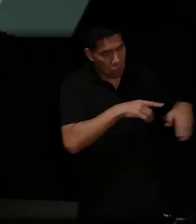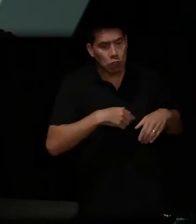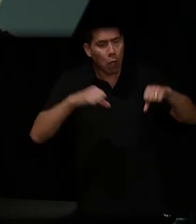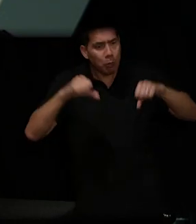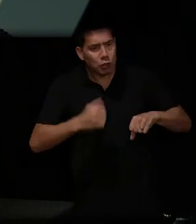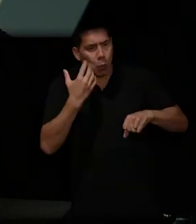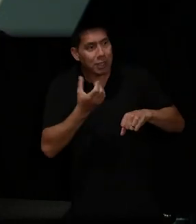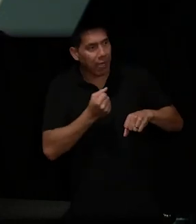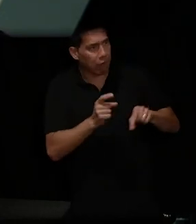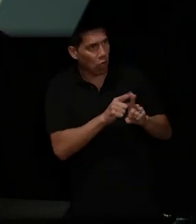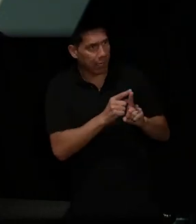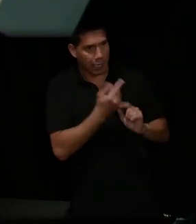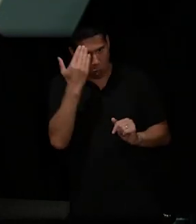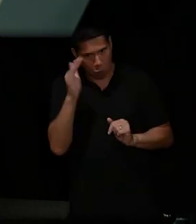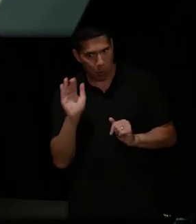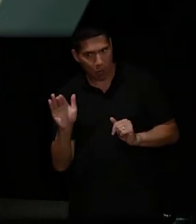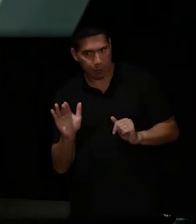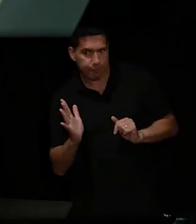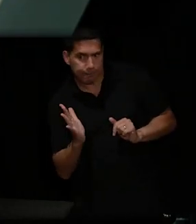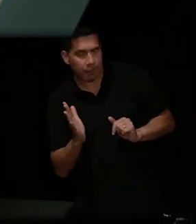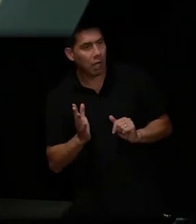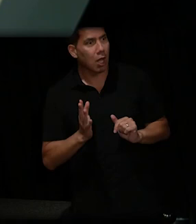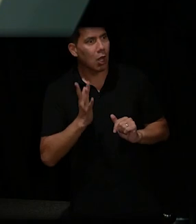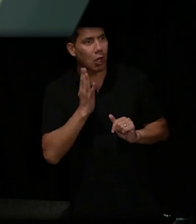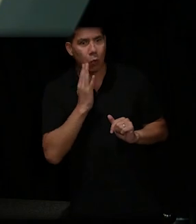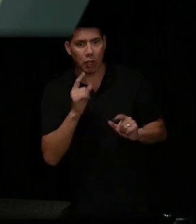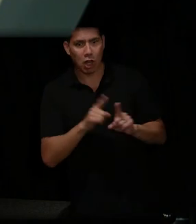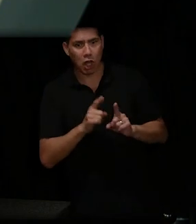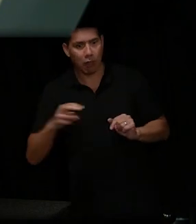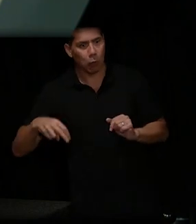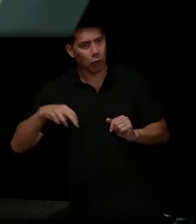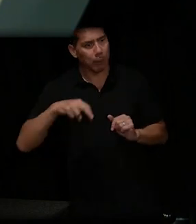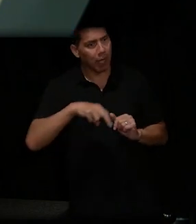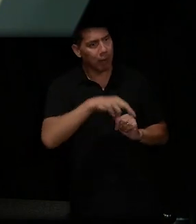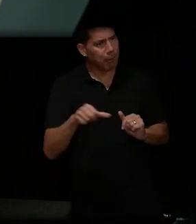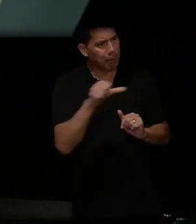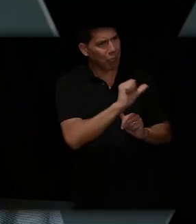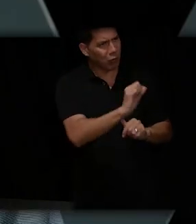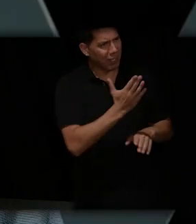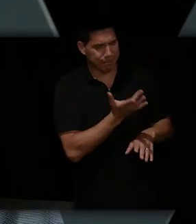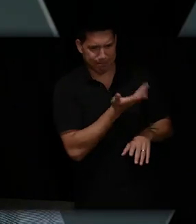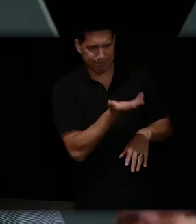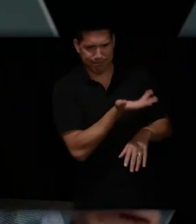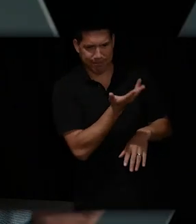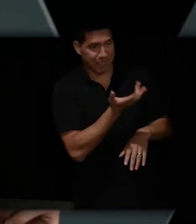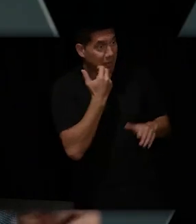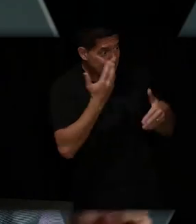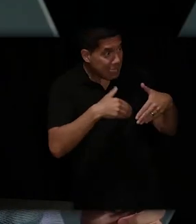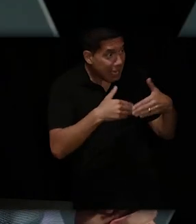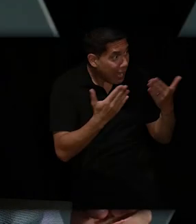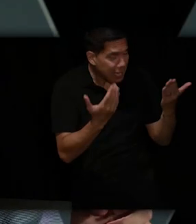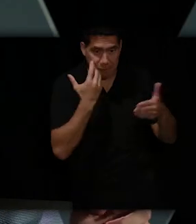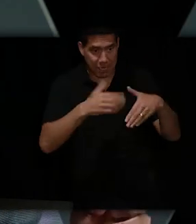reminder as they're walking back to their digs of they're being watched. Every day as they come to